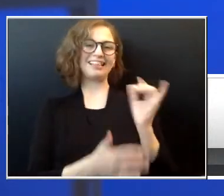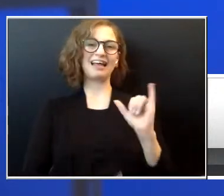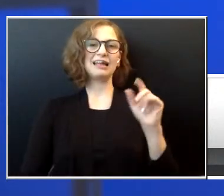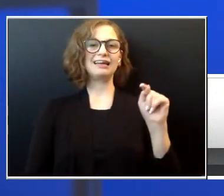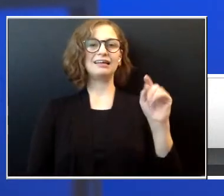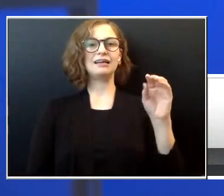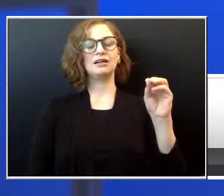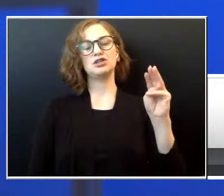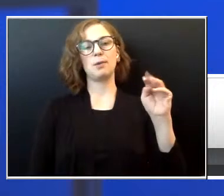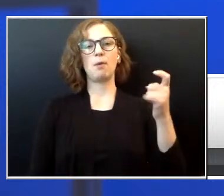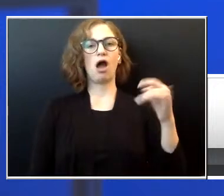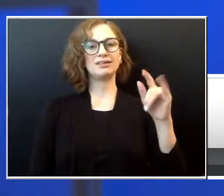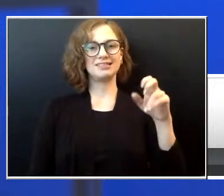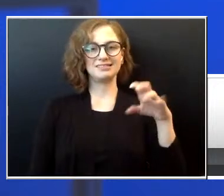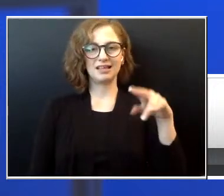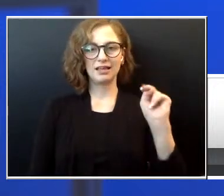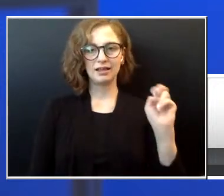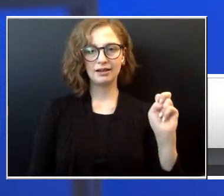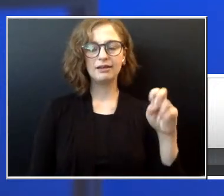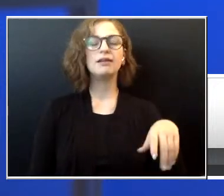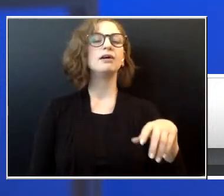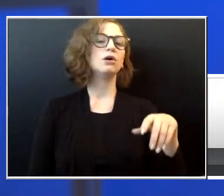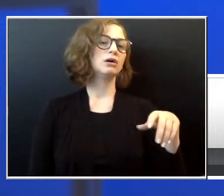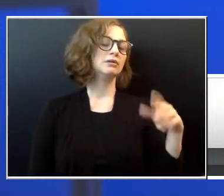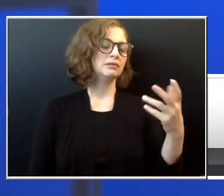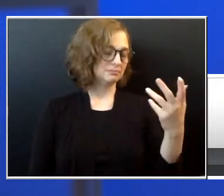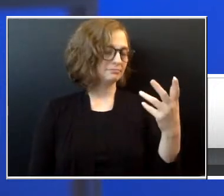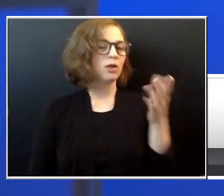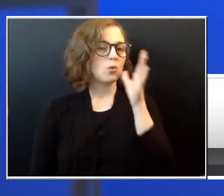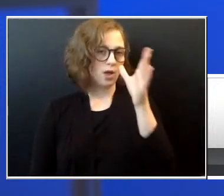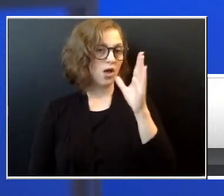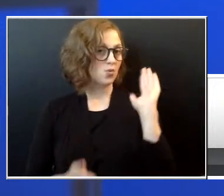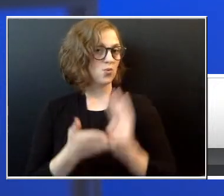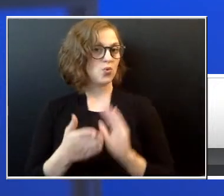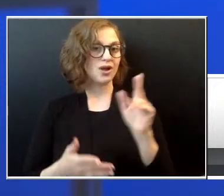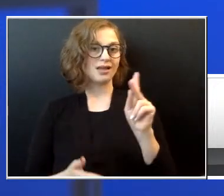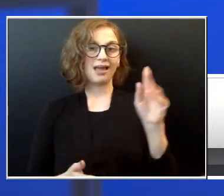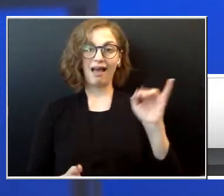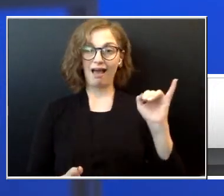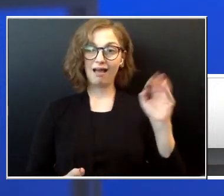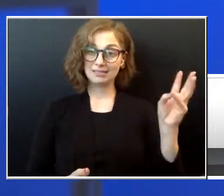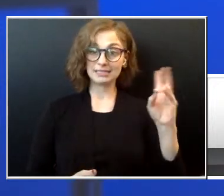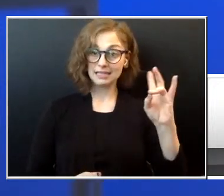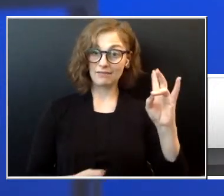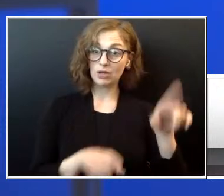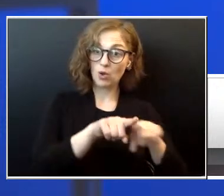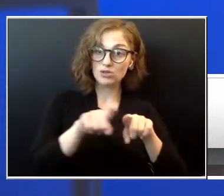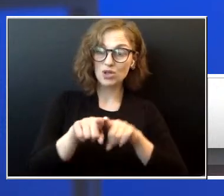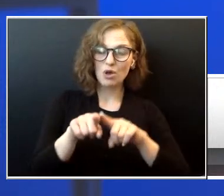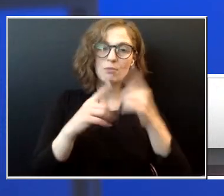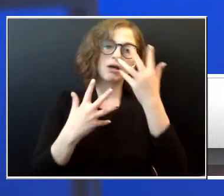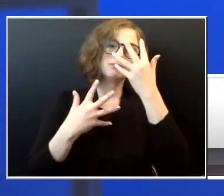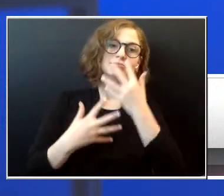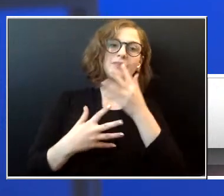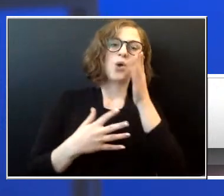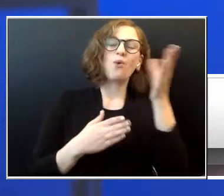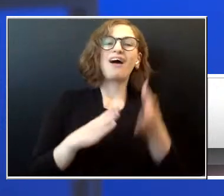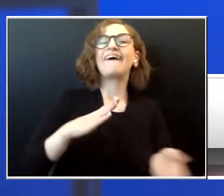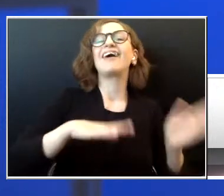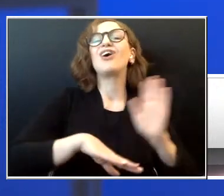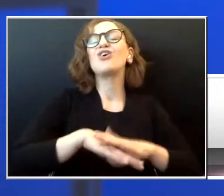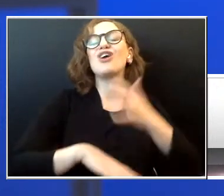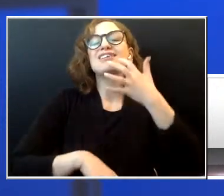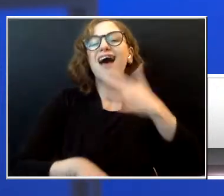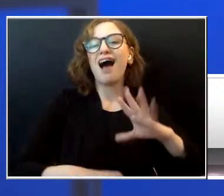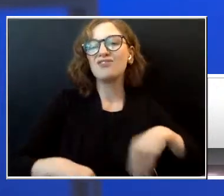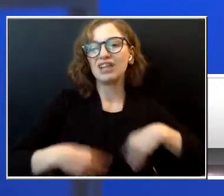inhibitor, they also will reduce this Ki-67 or proliferation, but unfortunately they increase hot flashes. So most women who are